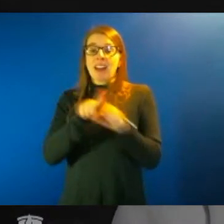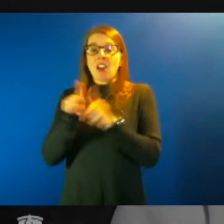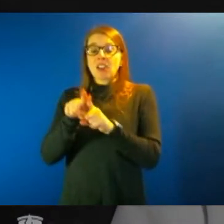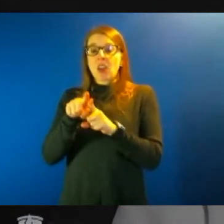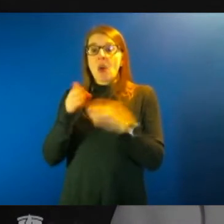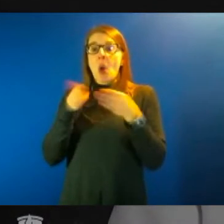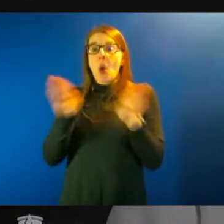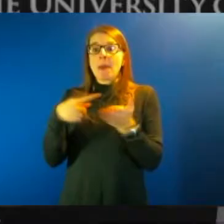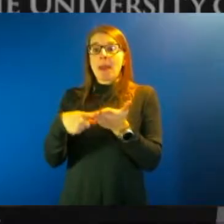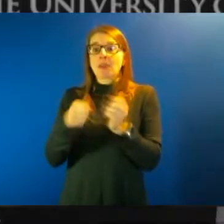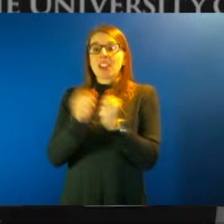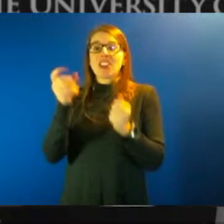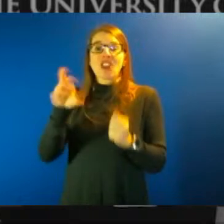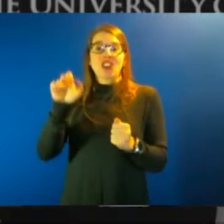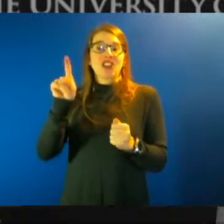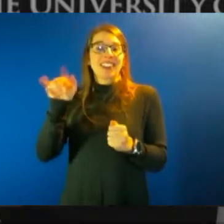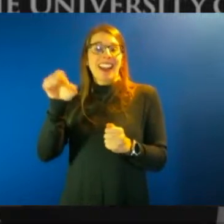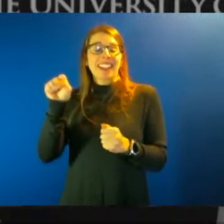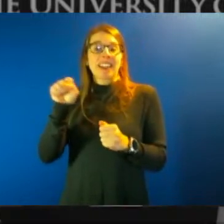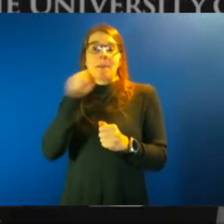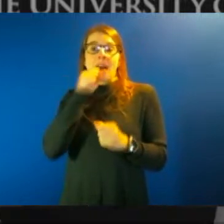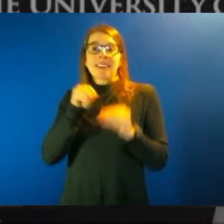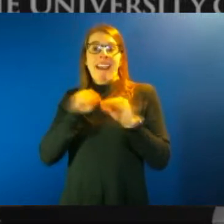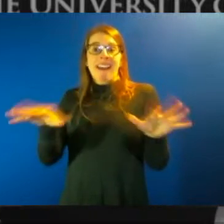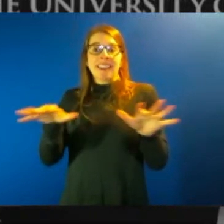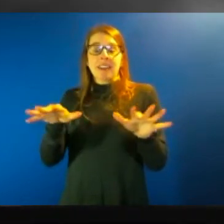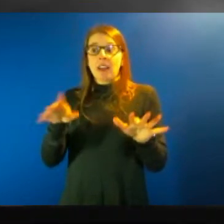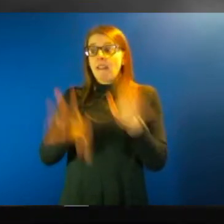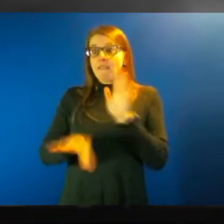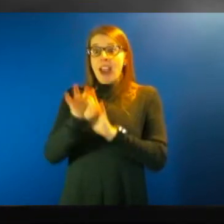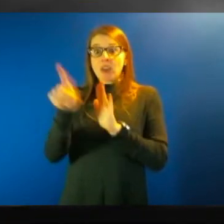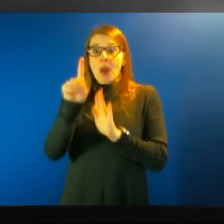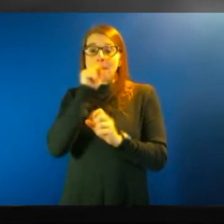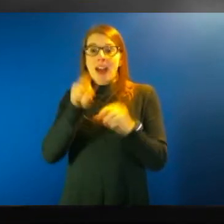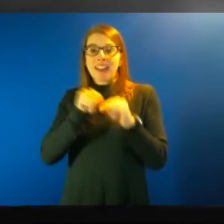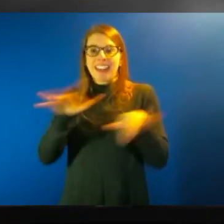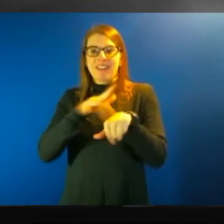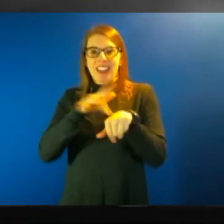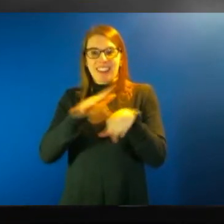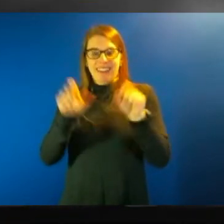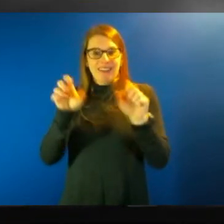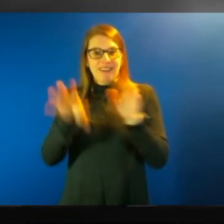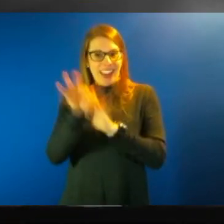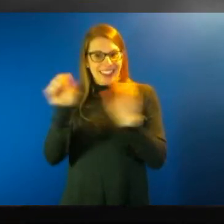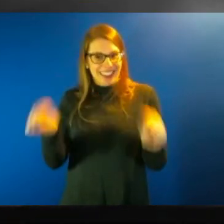with Dr. Stites podcasts. Now everywhere podcasts are available.